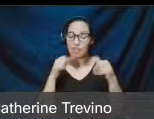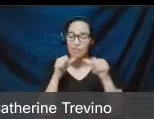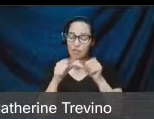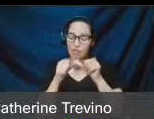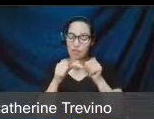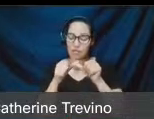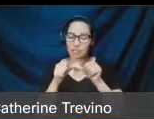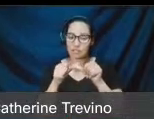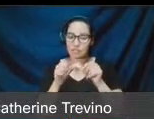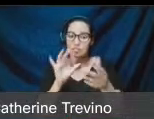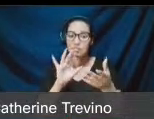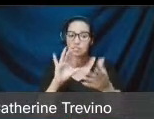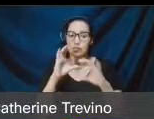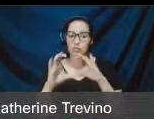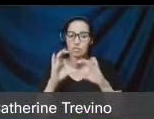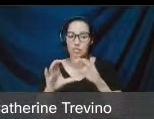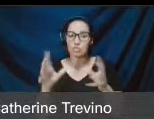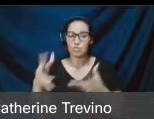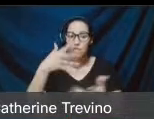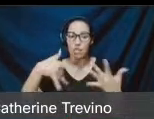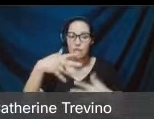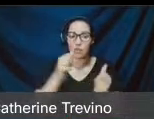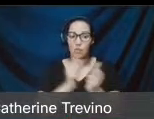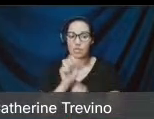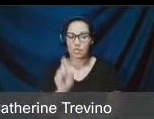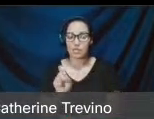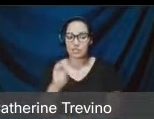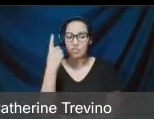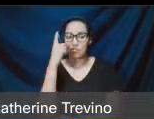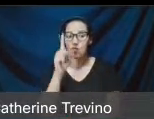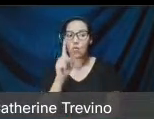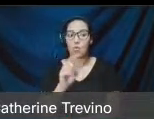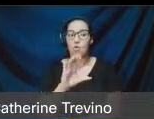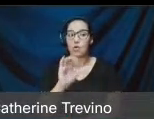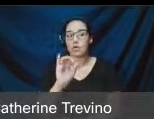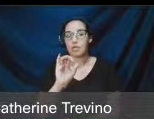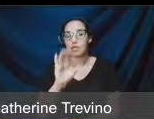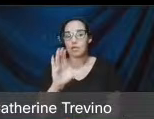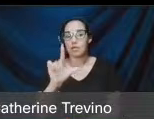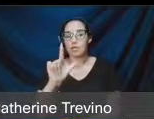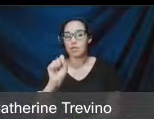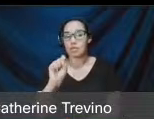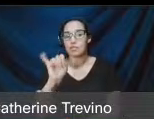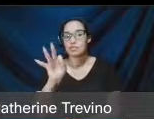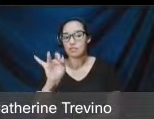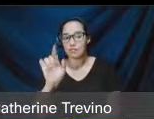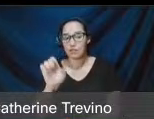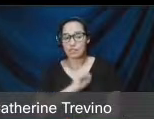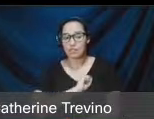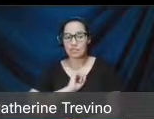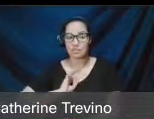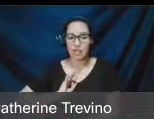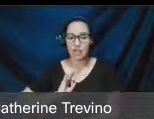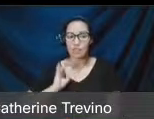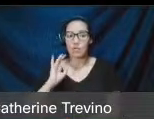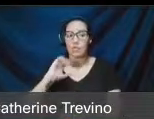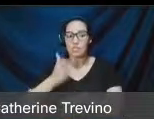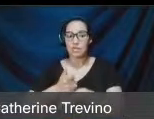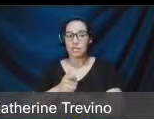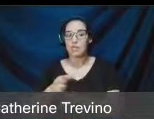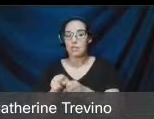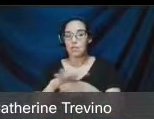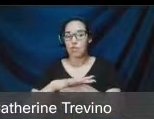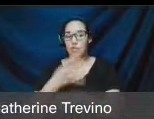to collaborate on needs. For our classified staff, we are negotiating a COVID-19 MOU.